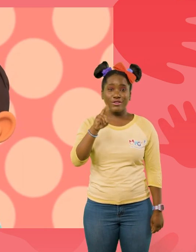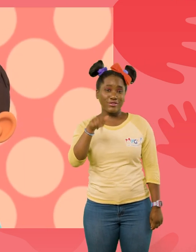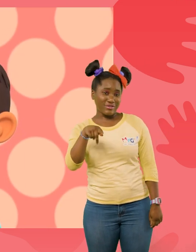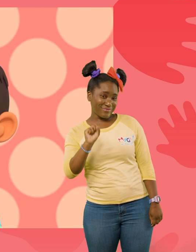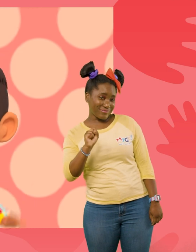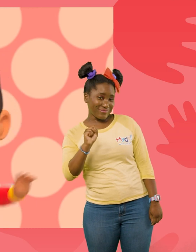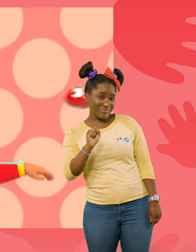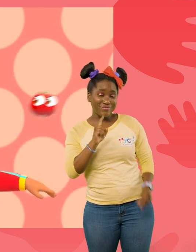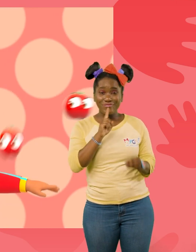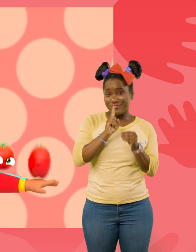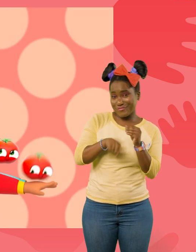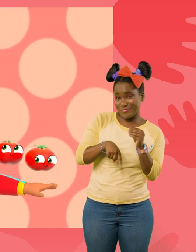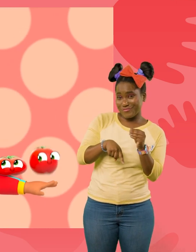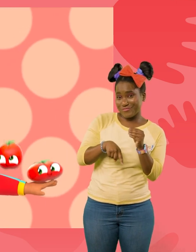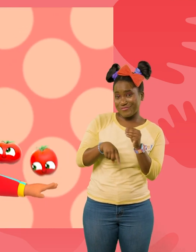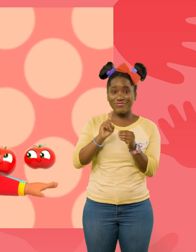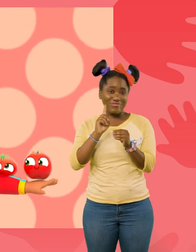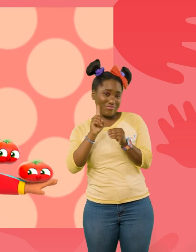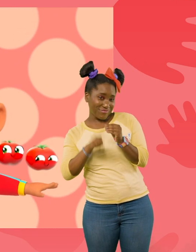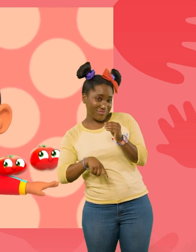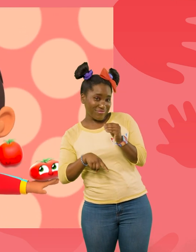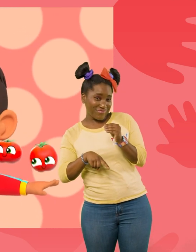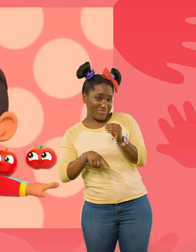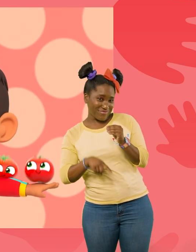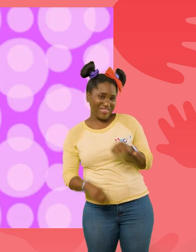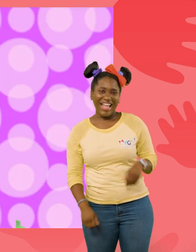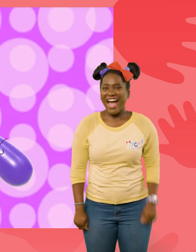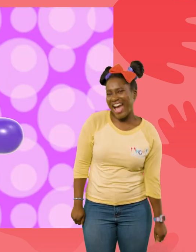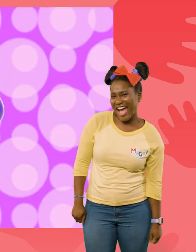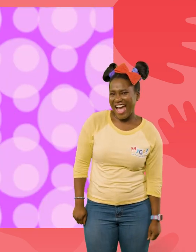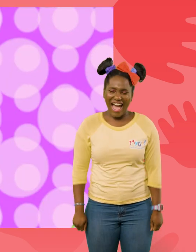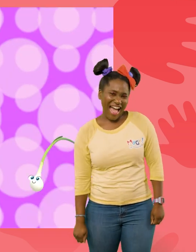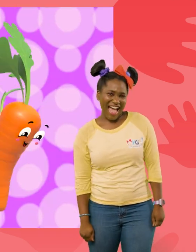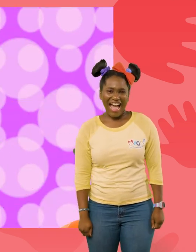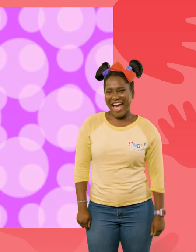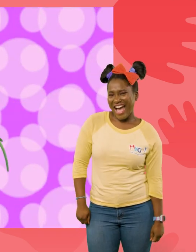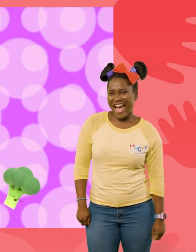Turnips, turnips. Tomatoes, tomatoes.